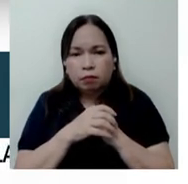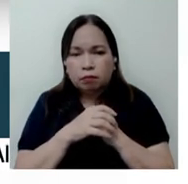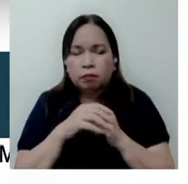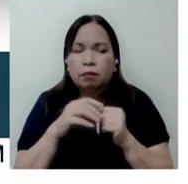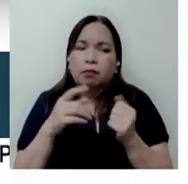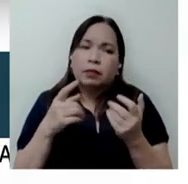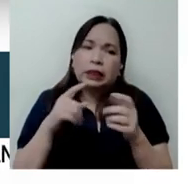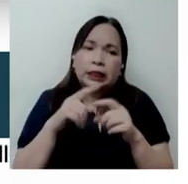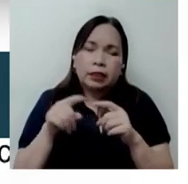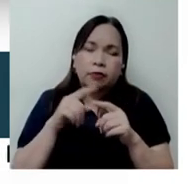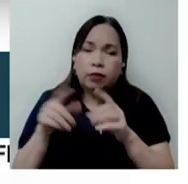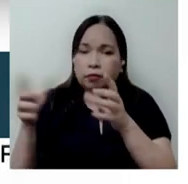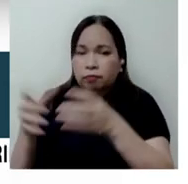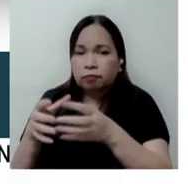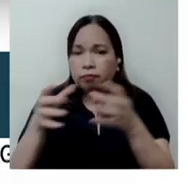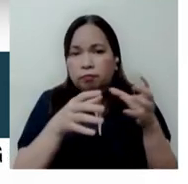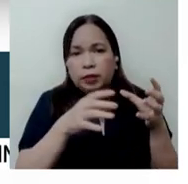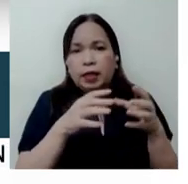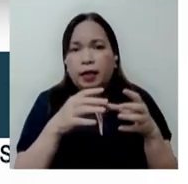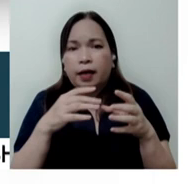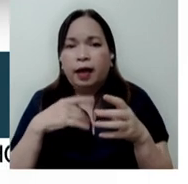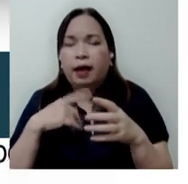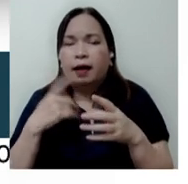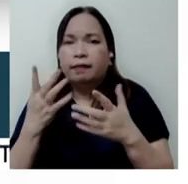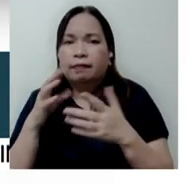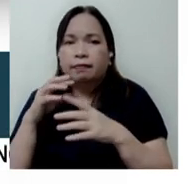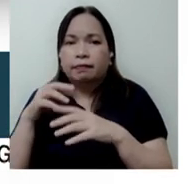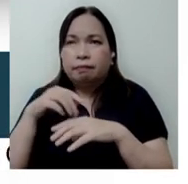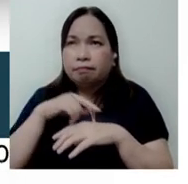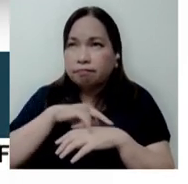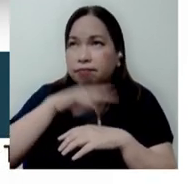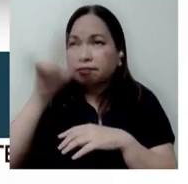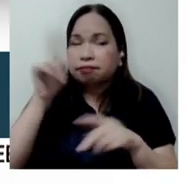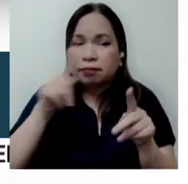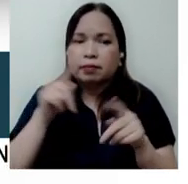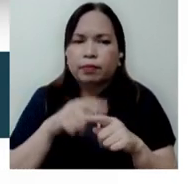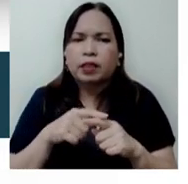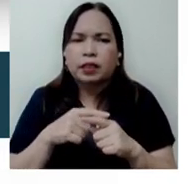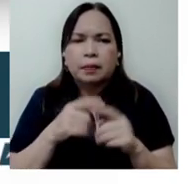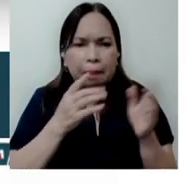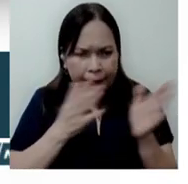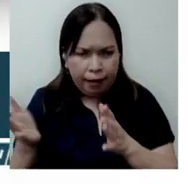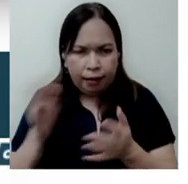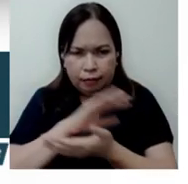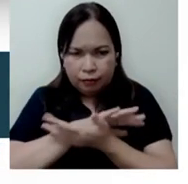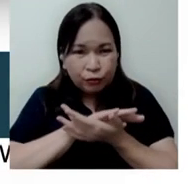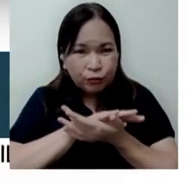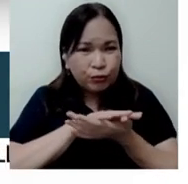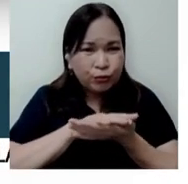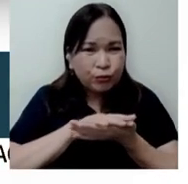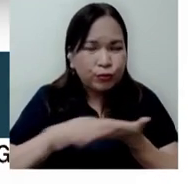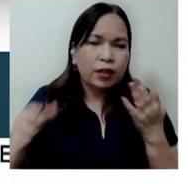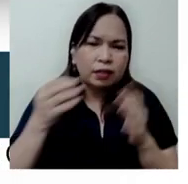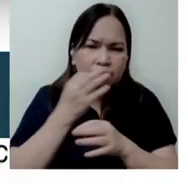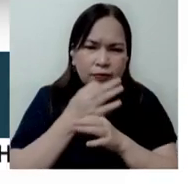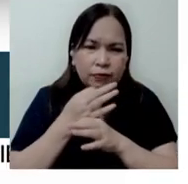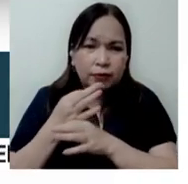na nagpadala ng tao sa labas. Plan it well, execute it now with the